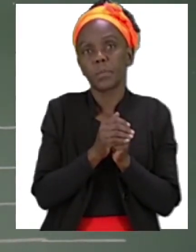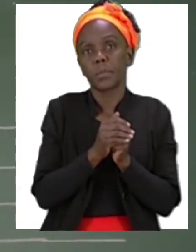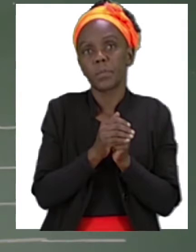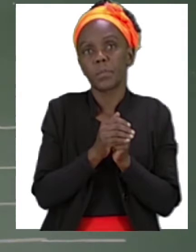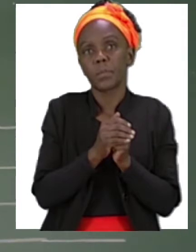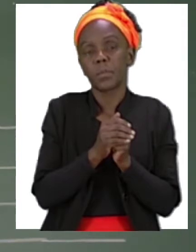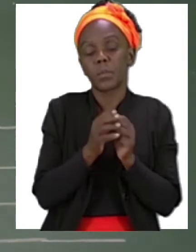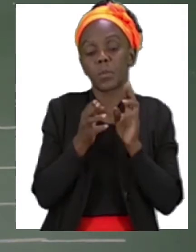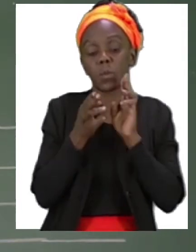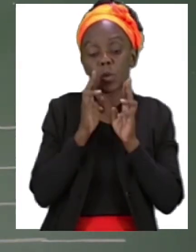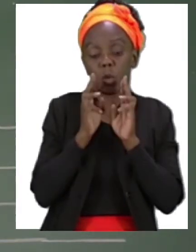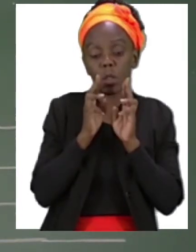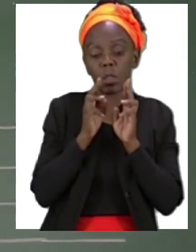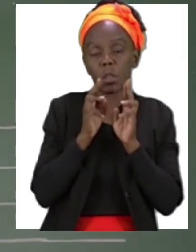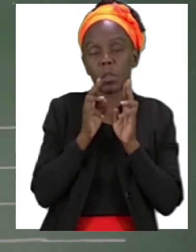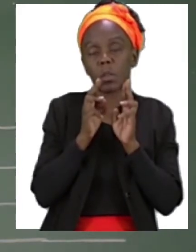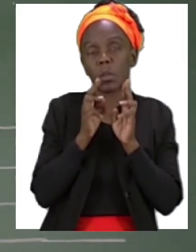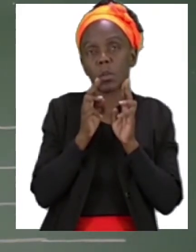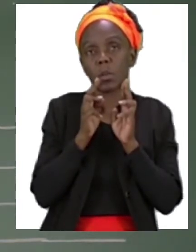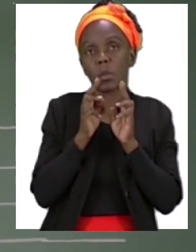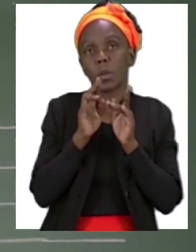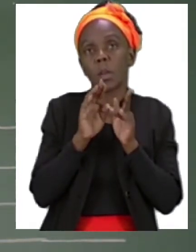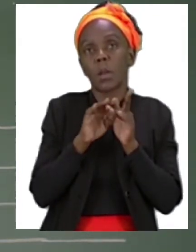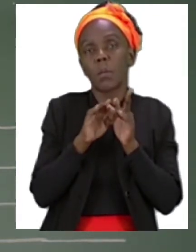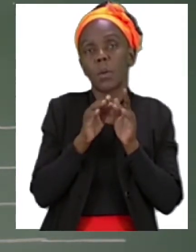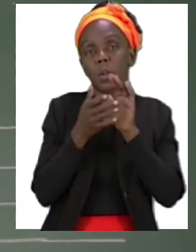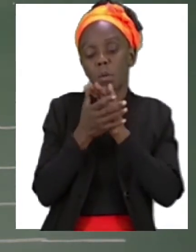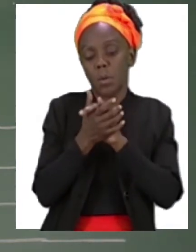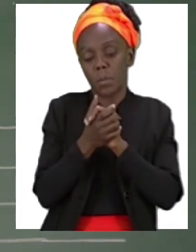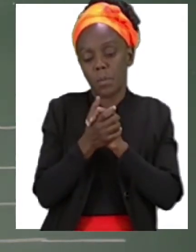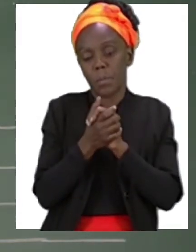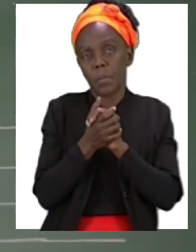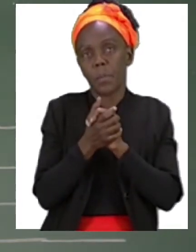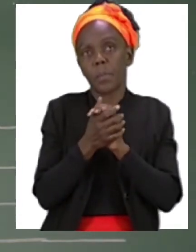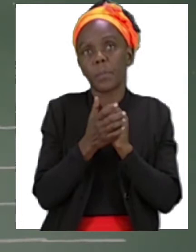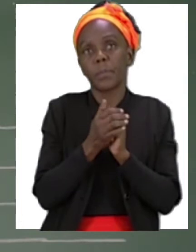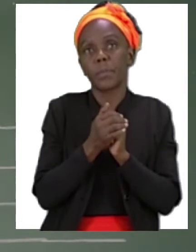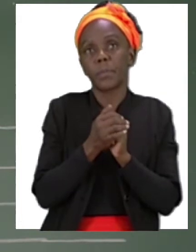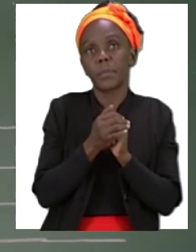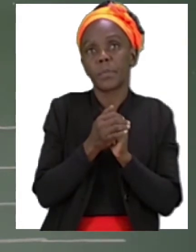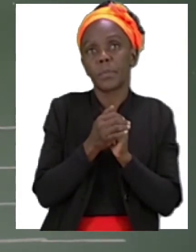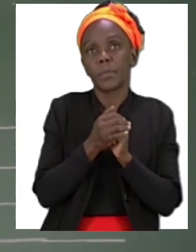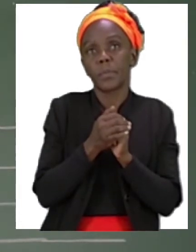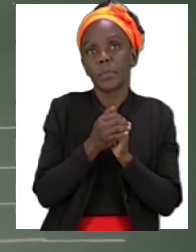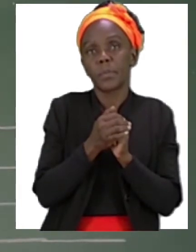our friend. So I'm going to write about my friend. So I'm going to write